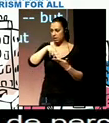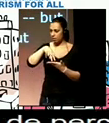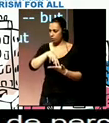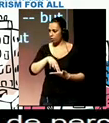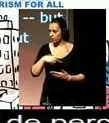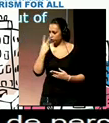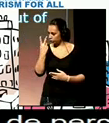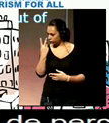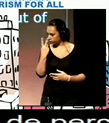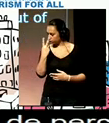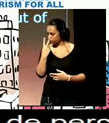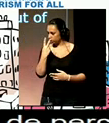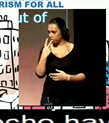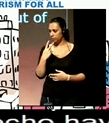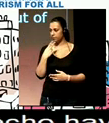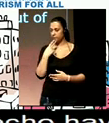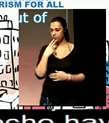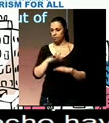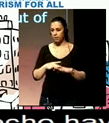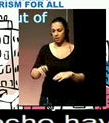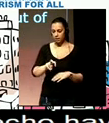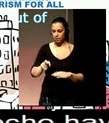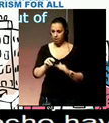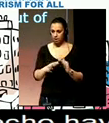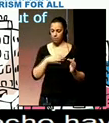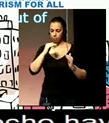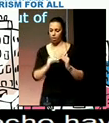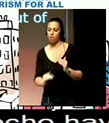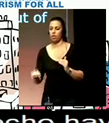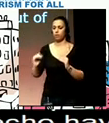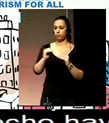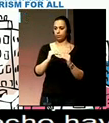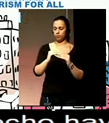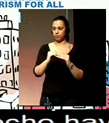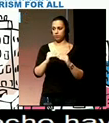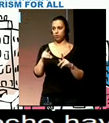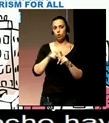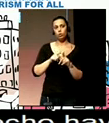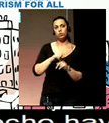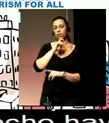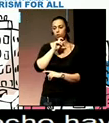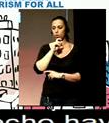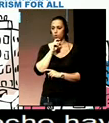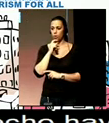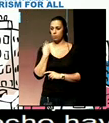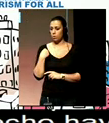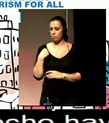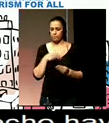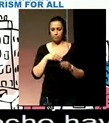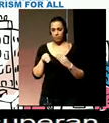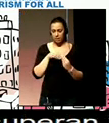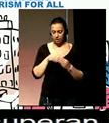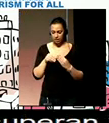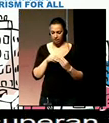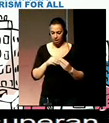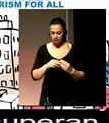the steps, using the original fabric that was used for the step, to become a platform lift. I think where it's fallen down